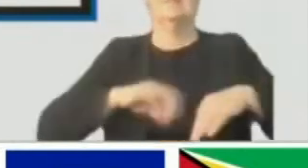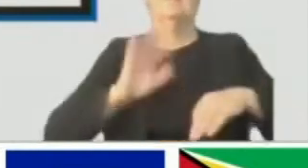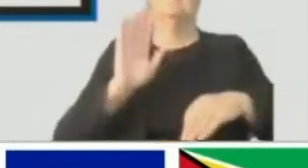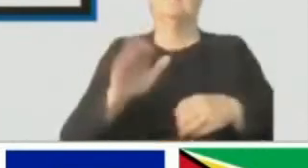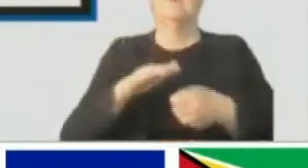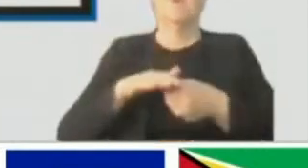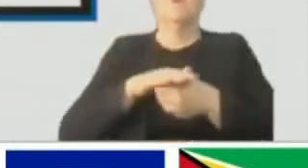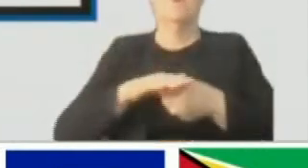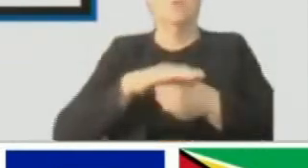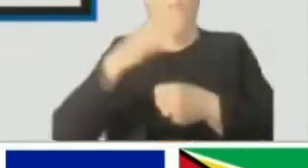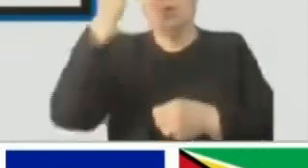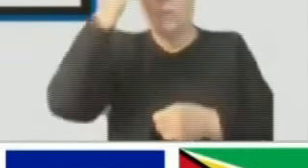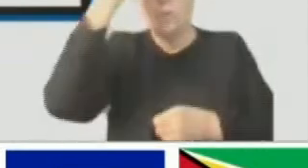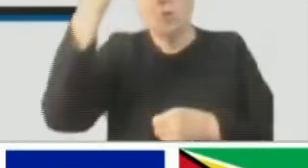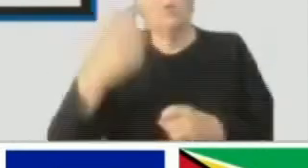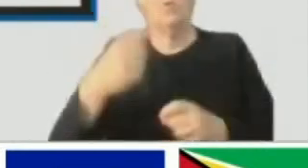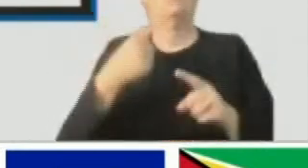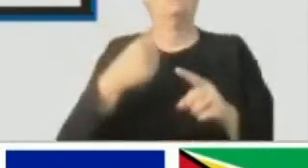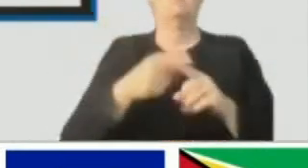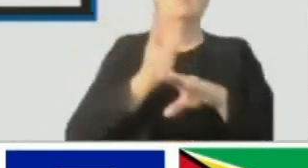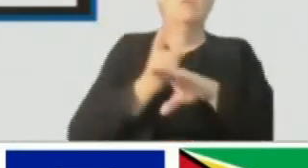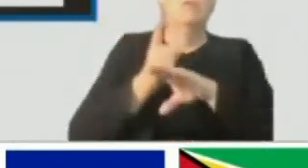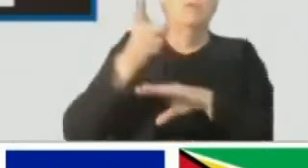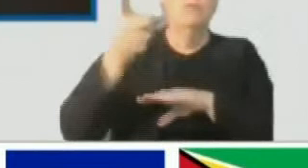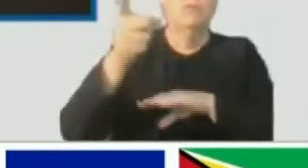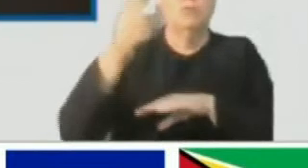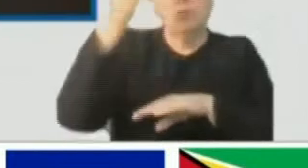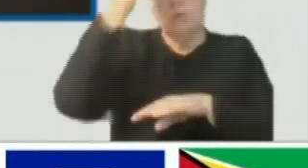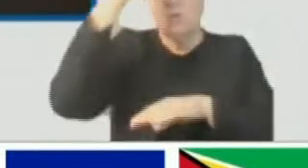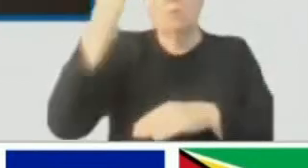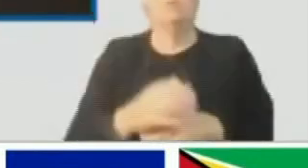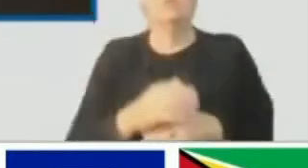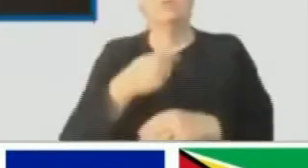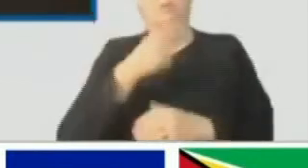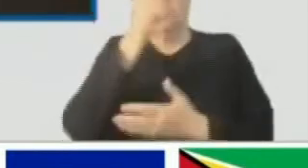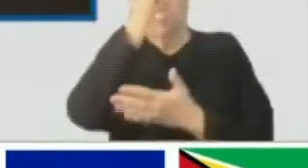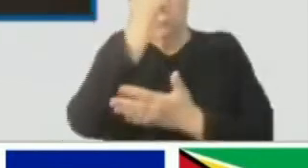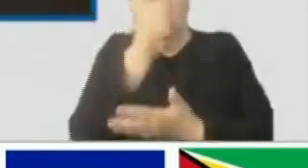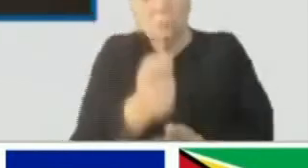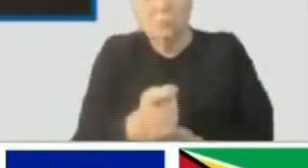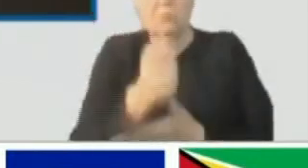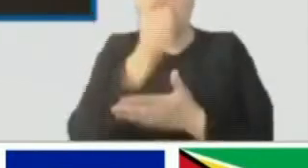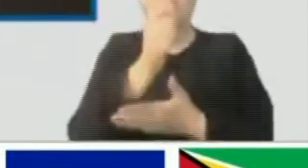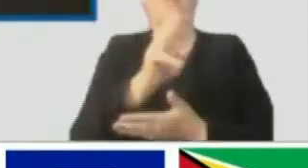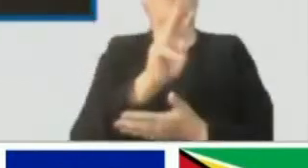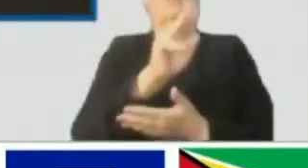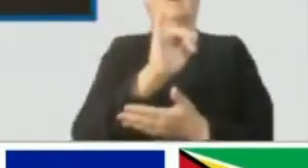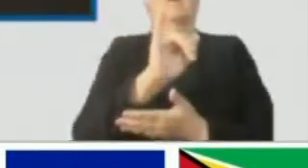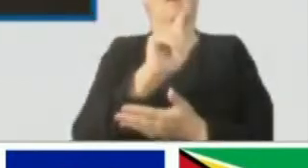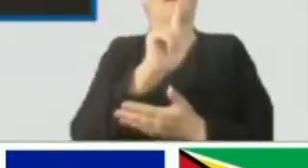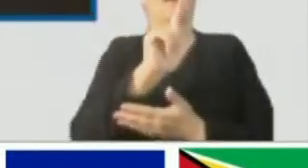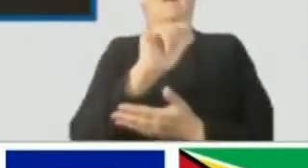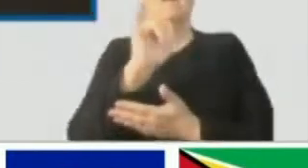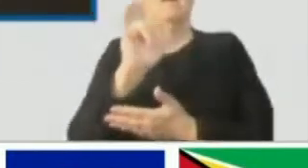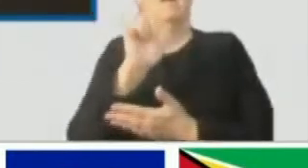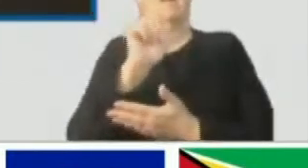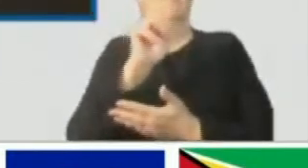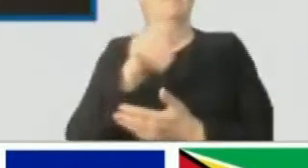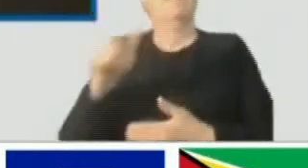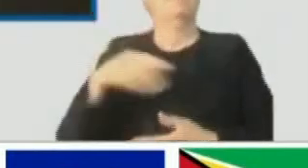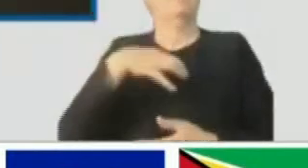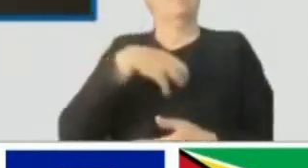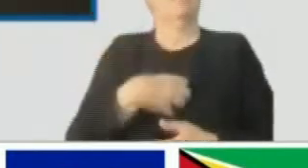Worship, Senator Delroy Williams, Mayor of Kingston, Ms. Mami Mitsutori,